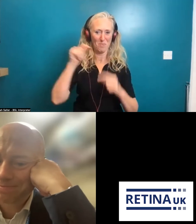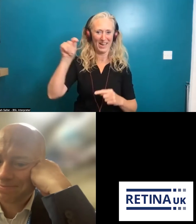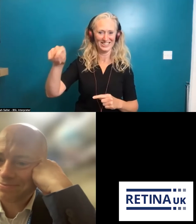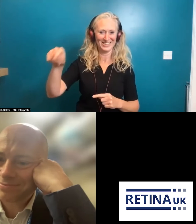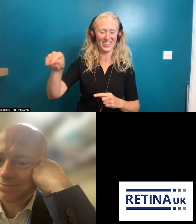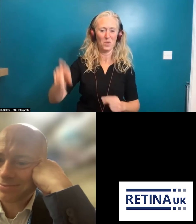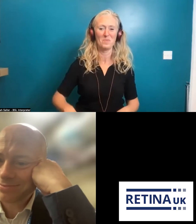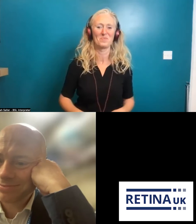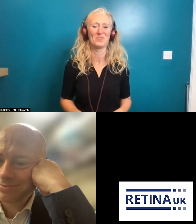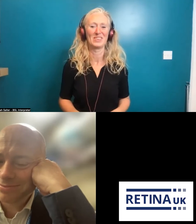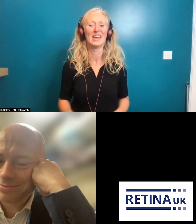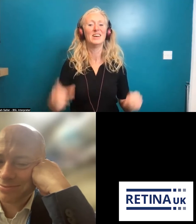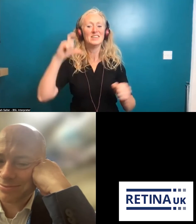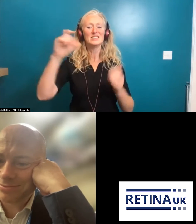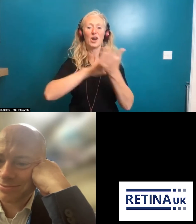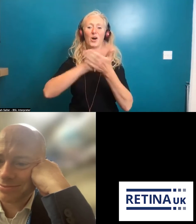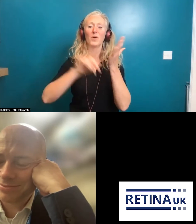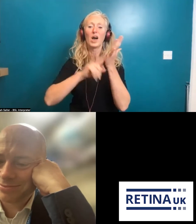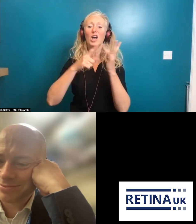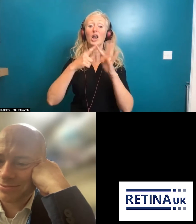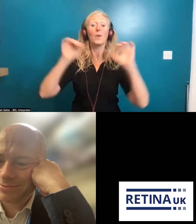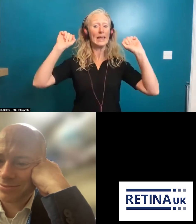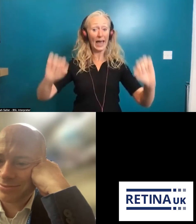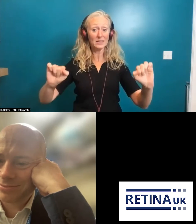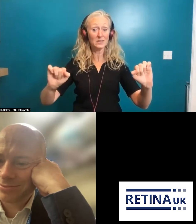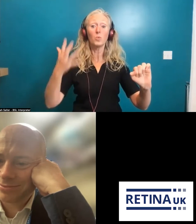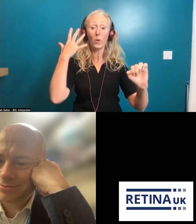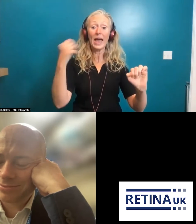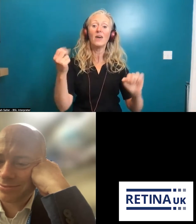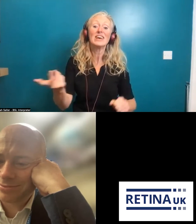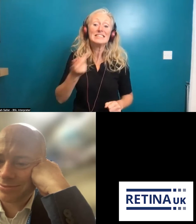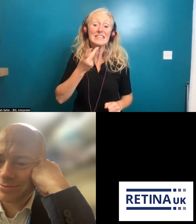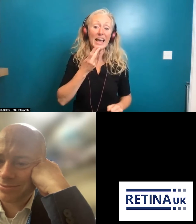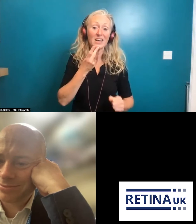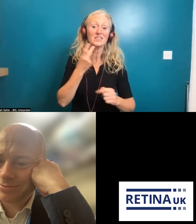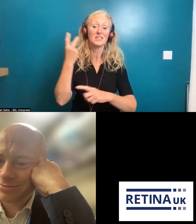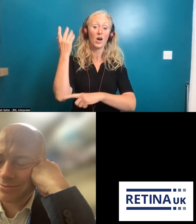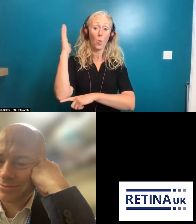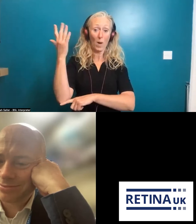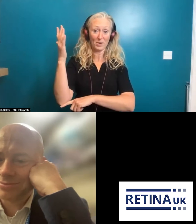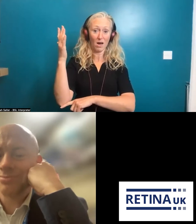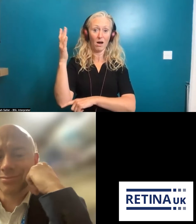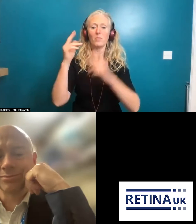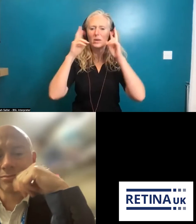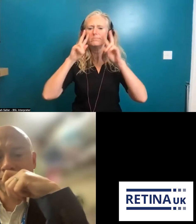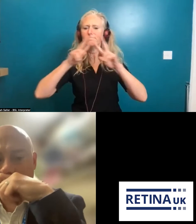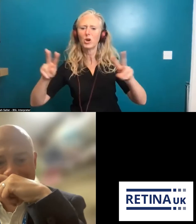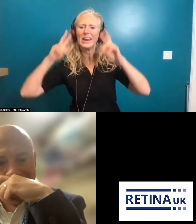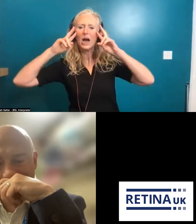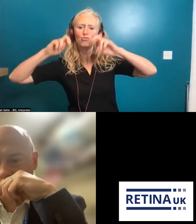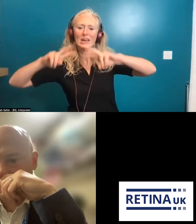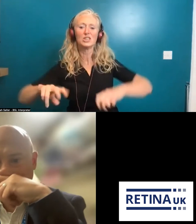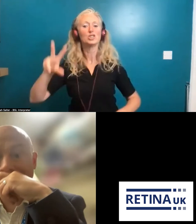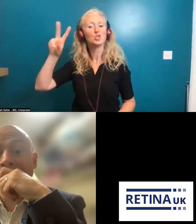Yeah. Thank you, Rob. Yeah, that's quite right. We're having another webinar that we're focusing more on research. That's on the 12th